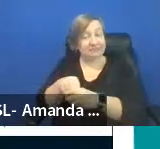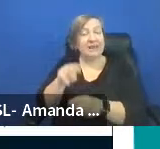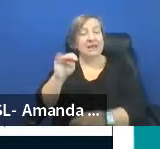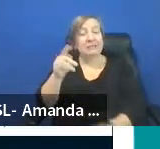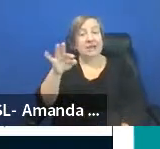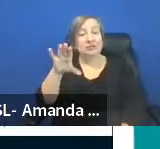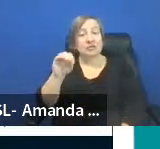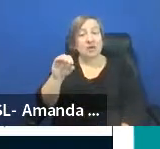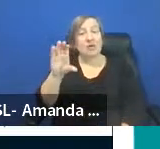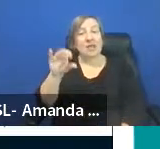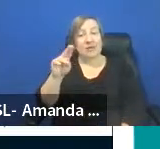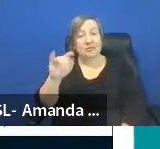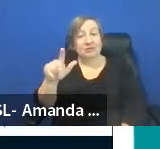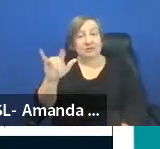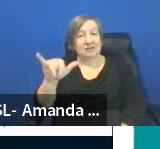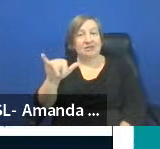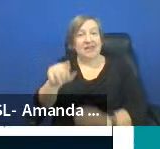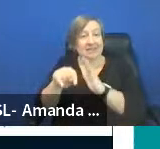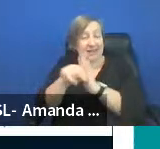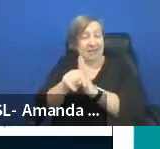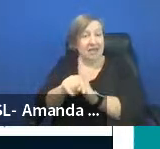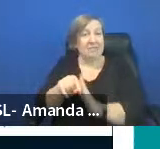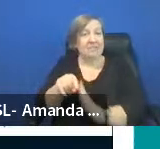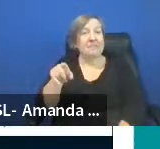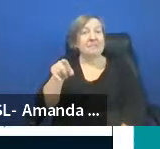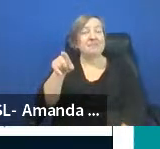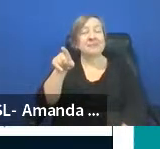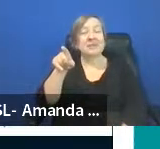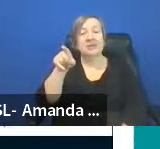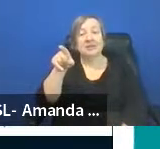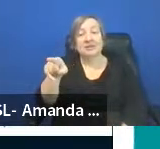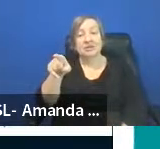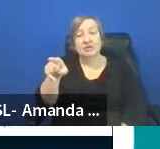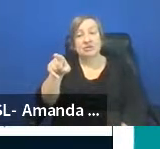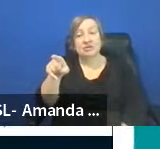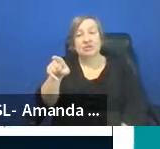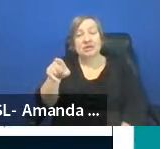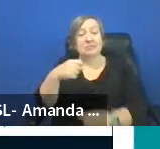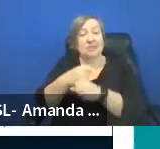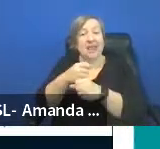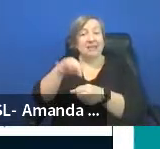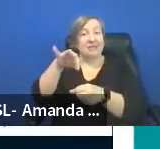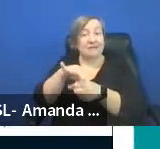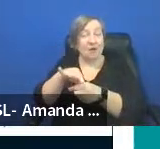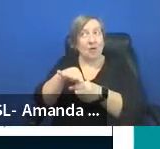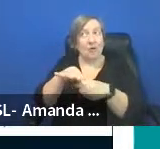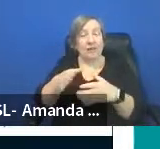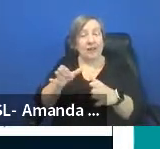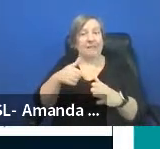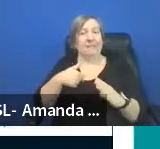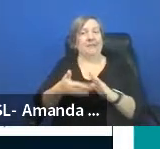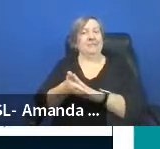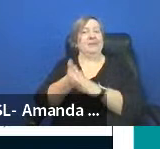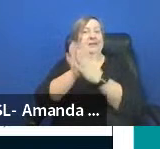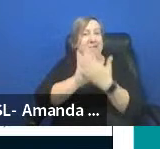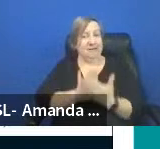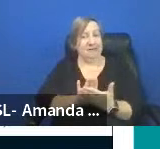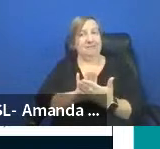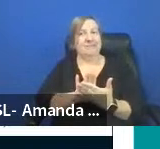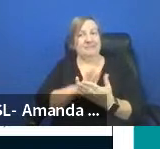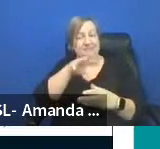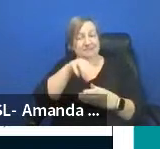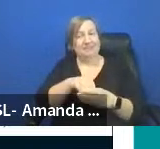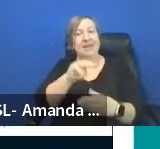at that time, and she cast the tie-breaking vote so that I could become